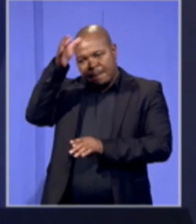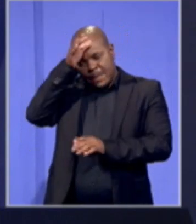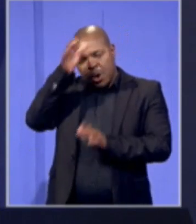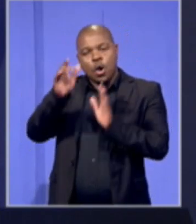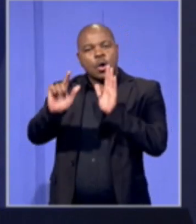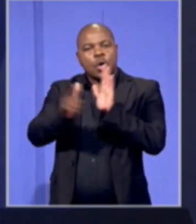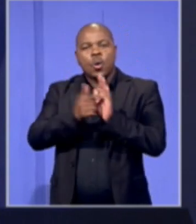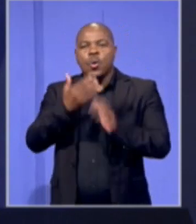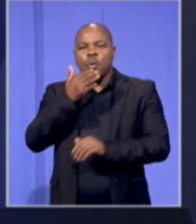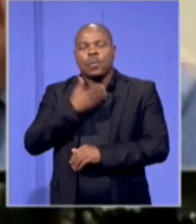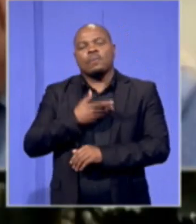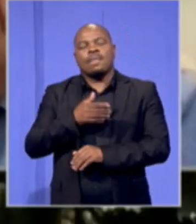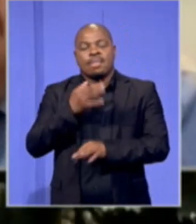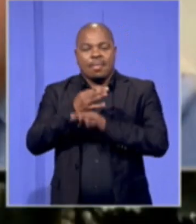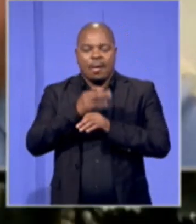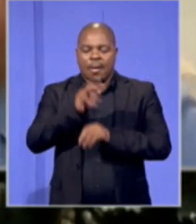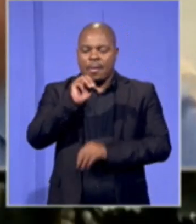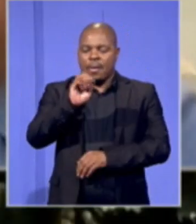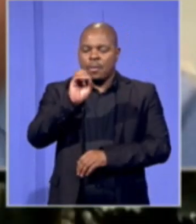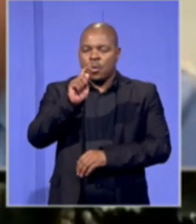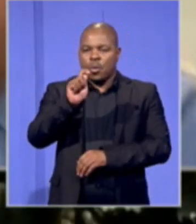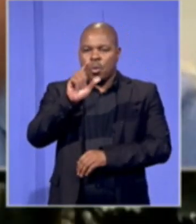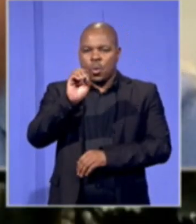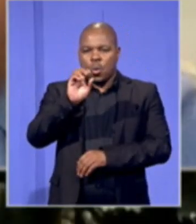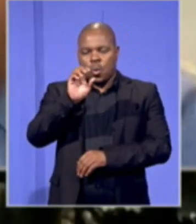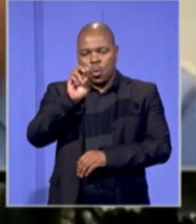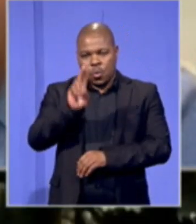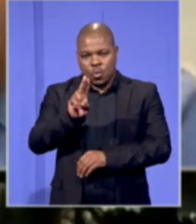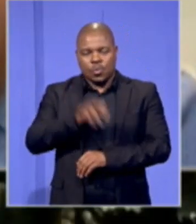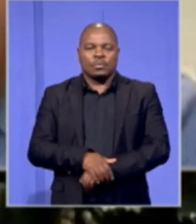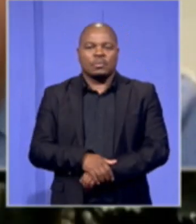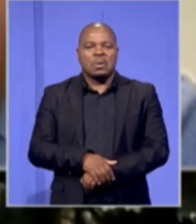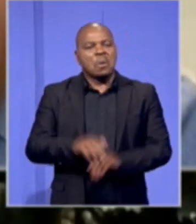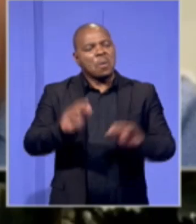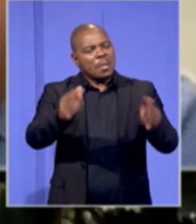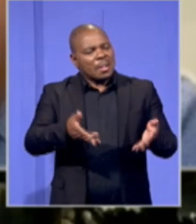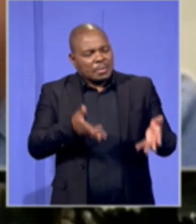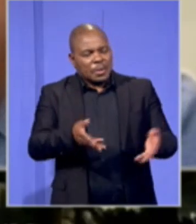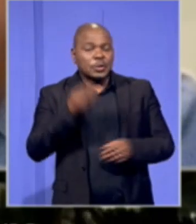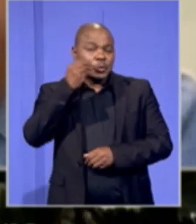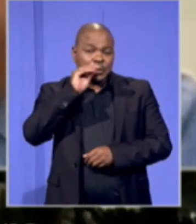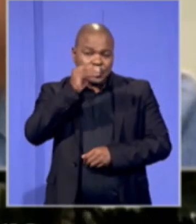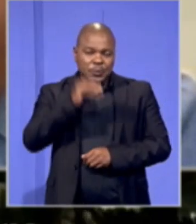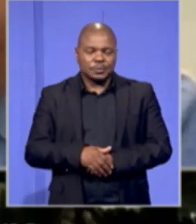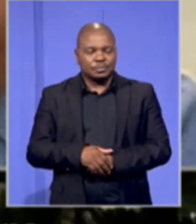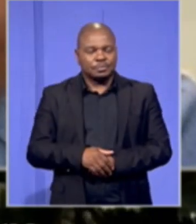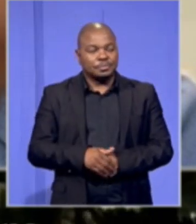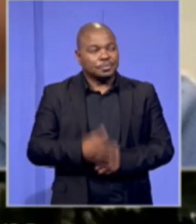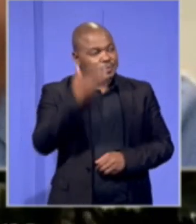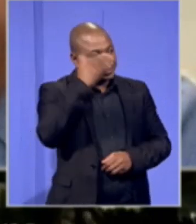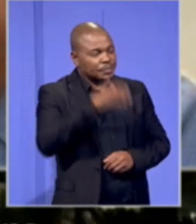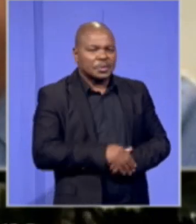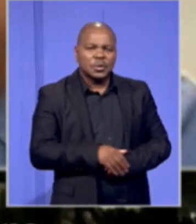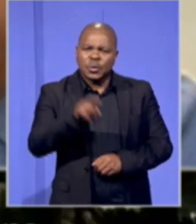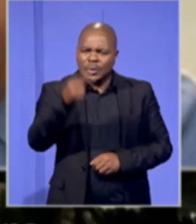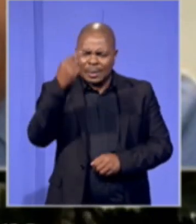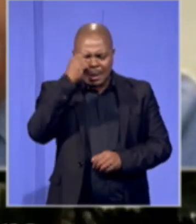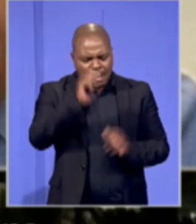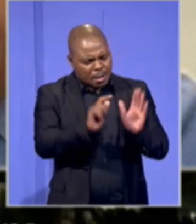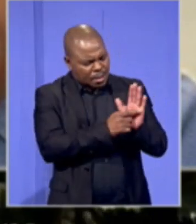Matjhini Motlou. Ntate Motlou ra o amola ditabeng tsa Sesotho. Khotso ngwana mme. Ha re tla le mona ha ile hantle molao o shebile re o